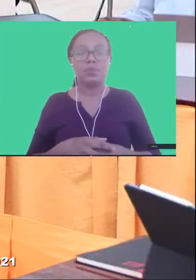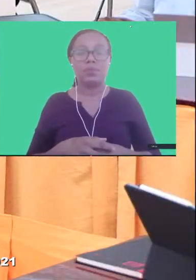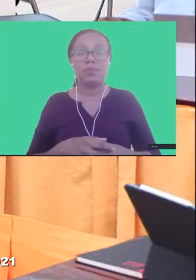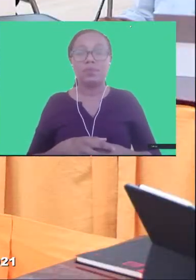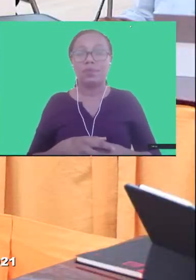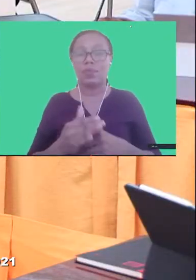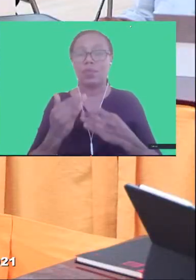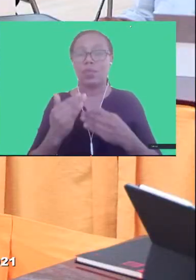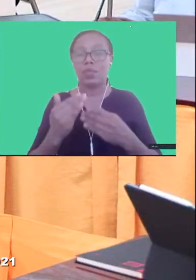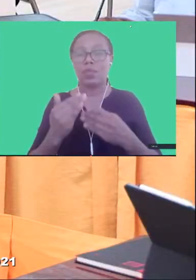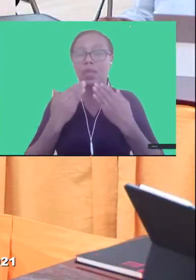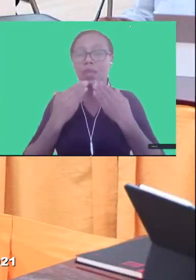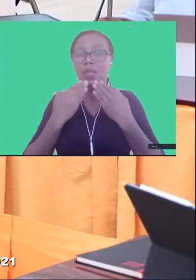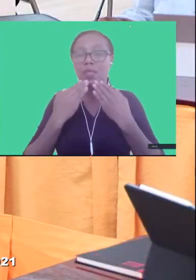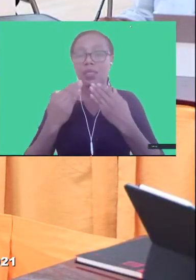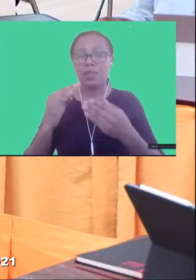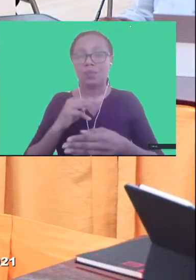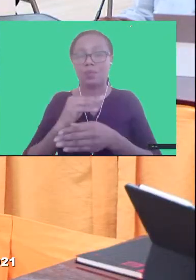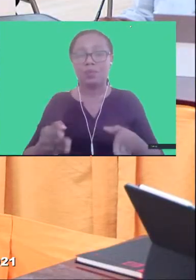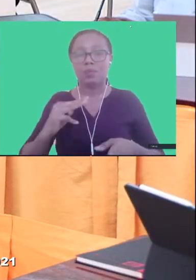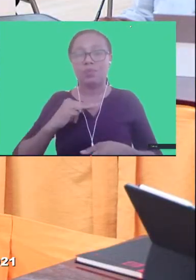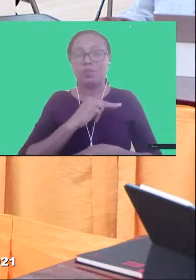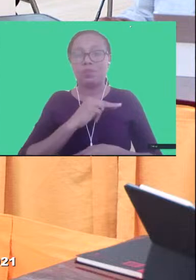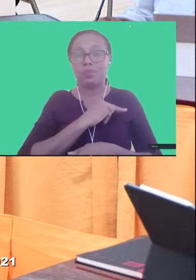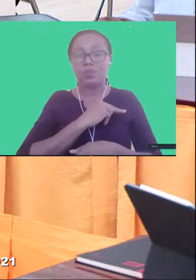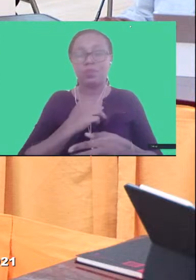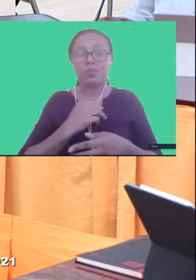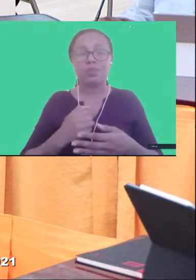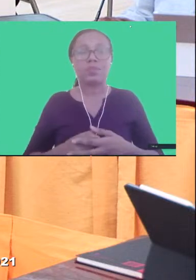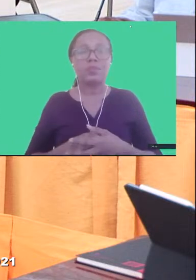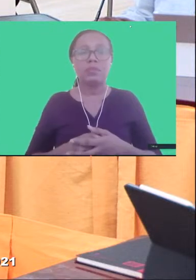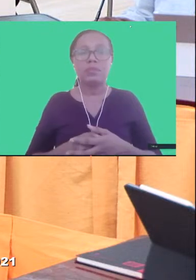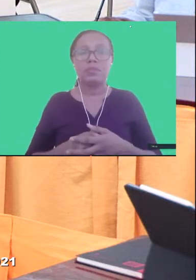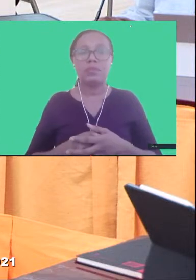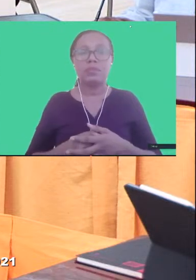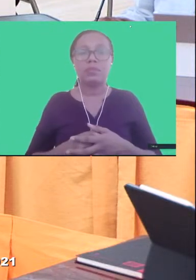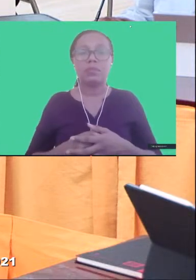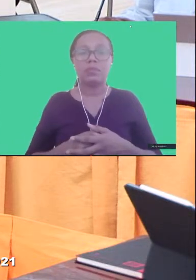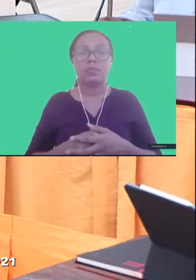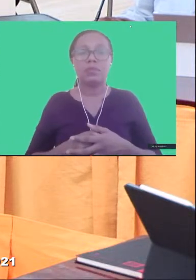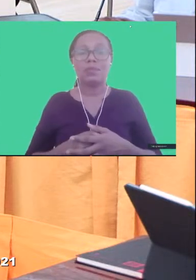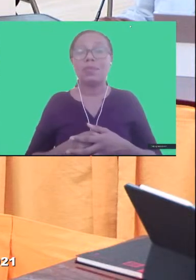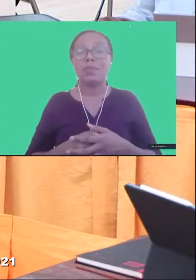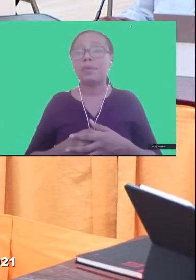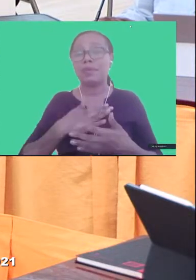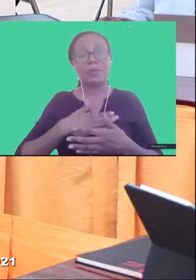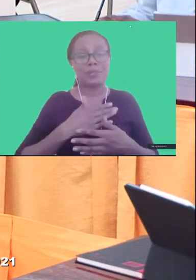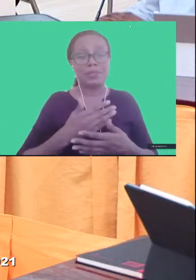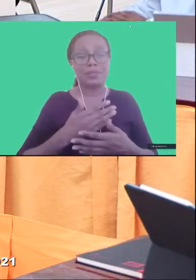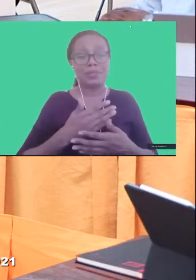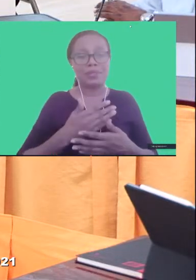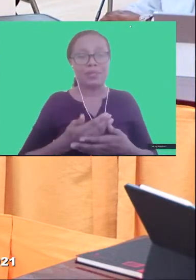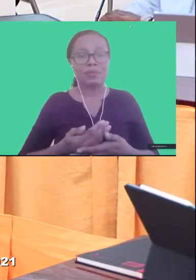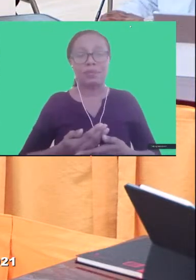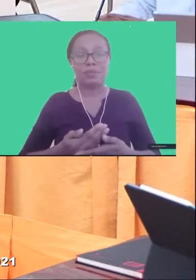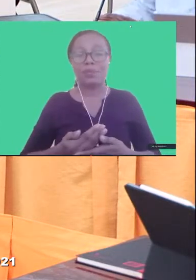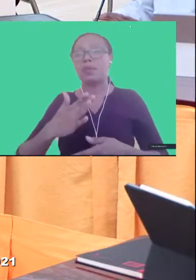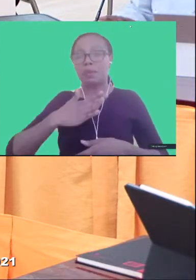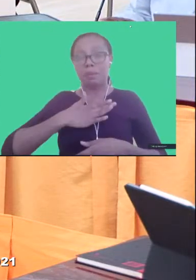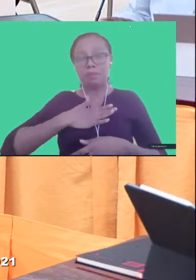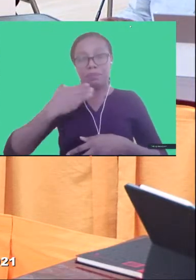The question is what? Ma'am, please introduce yourself. My name is Francine Blackman, and I'm the Permanent Secretary acting for